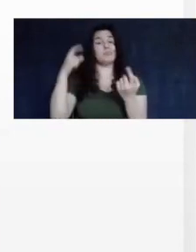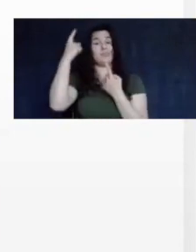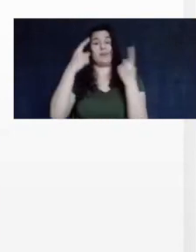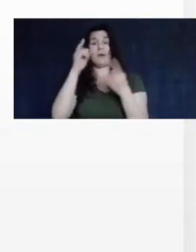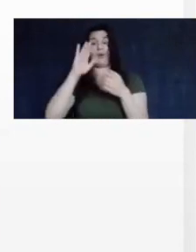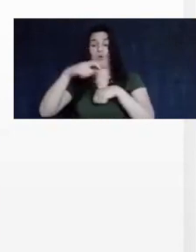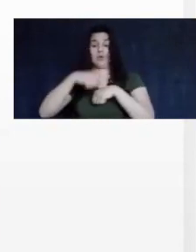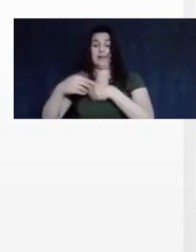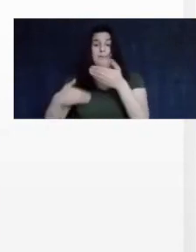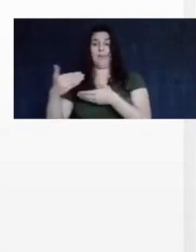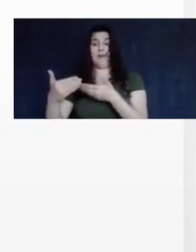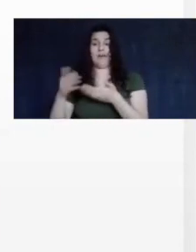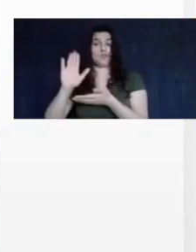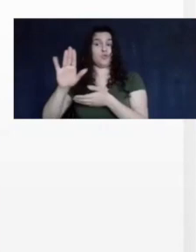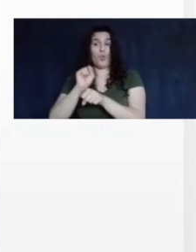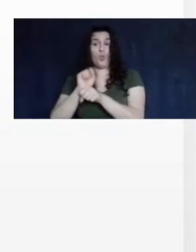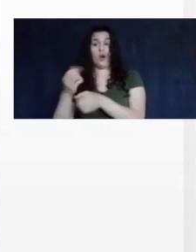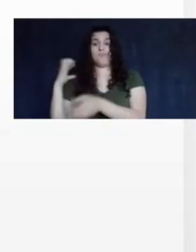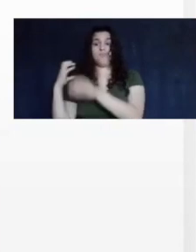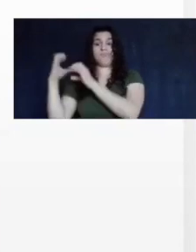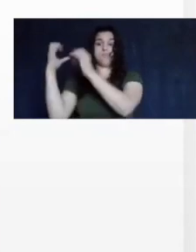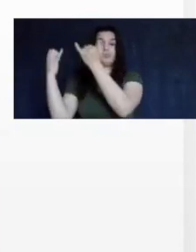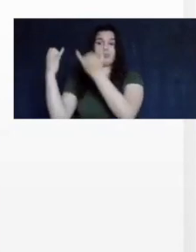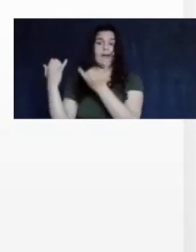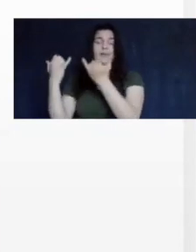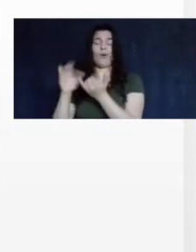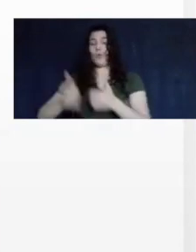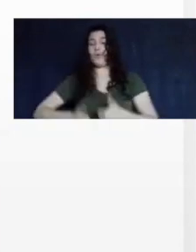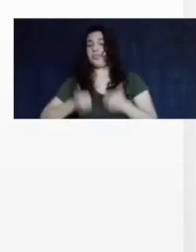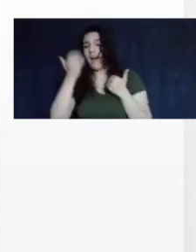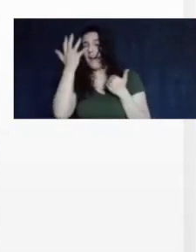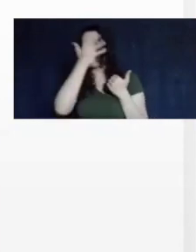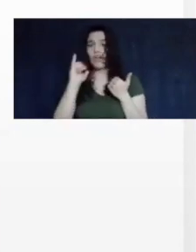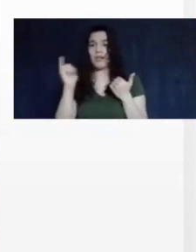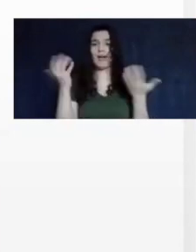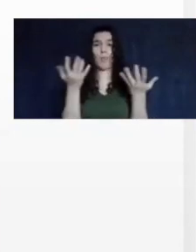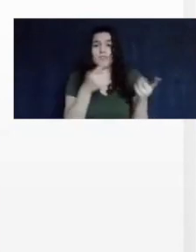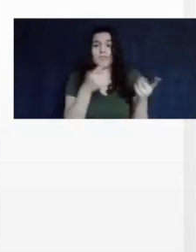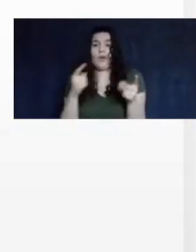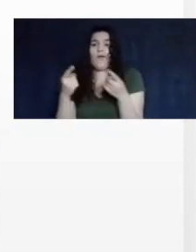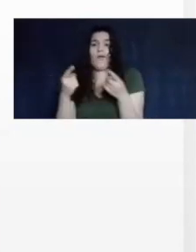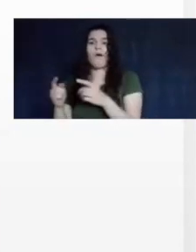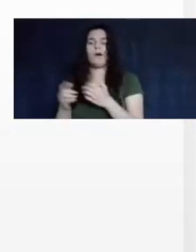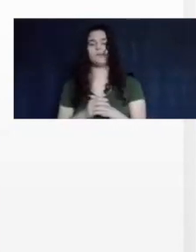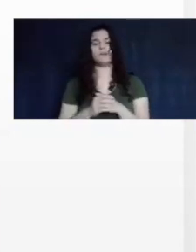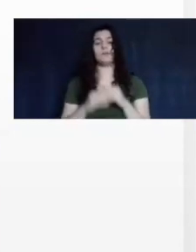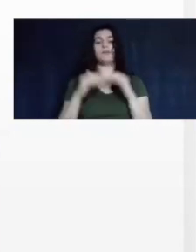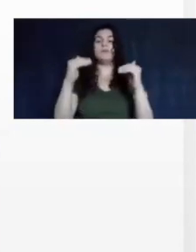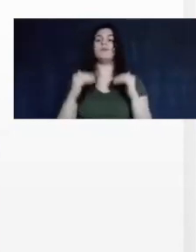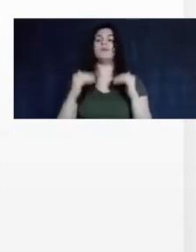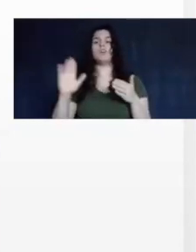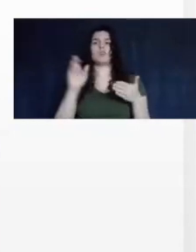at this point? What do you have going on in your life? And here are some ideas in regards to a design to help expedite this and not keep